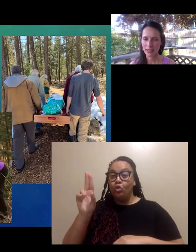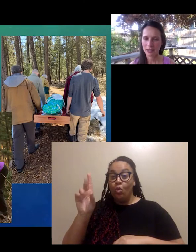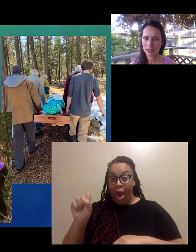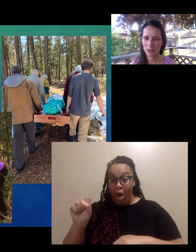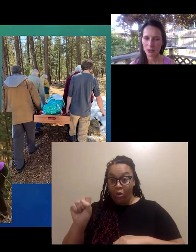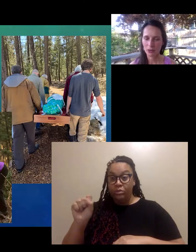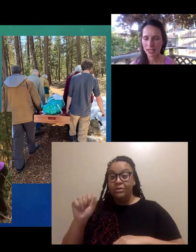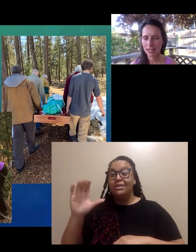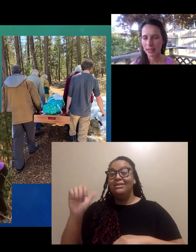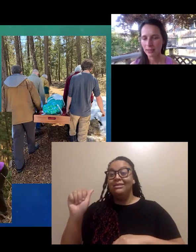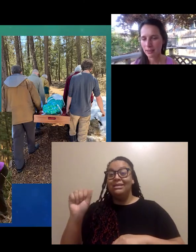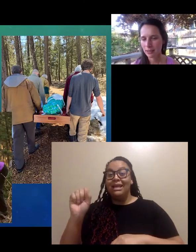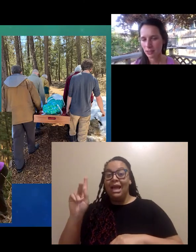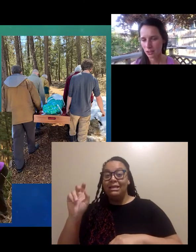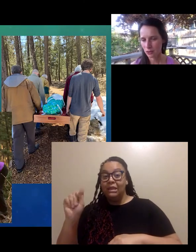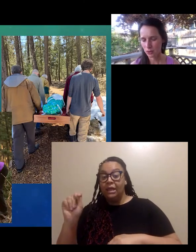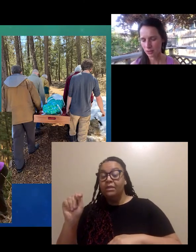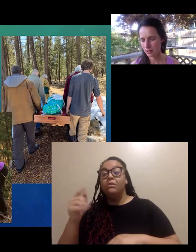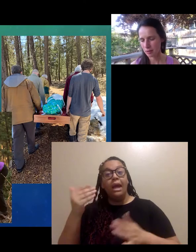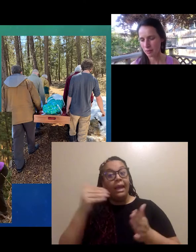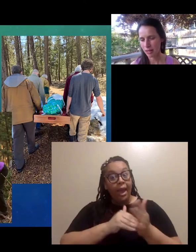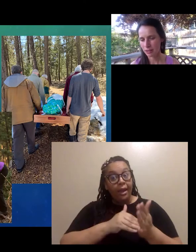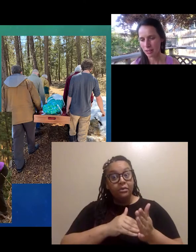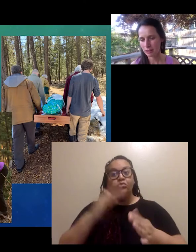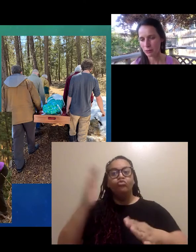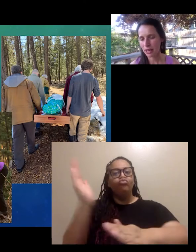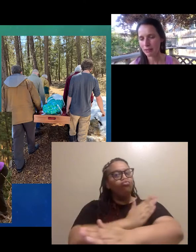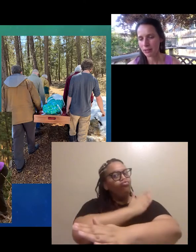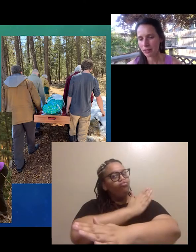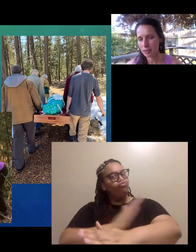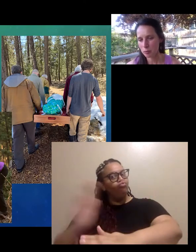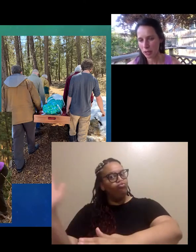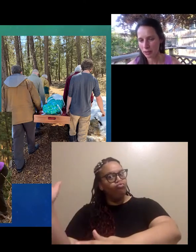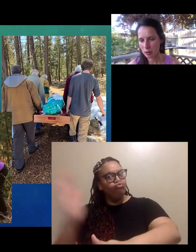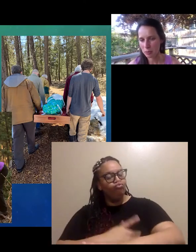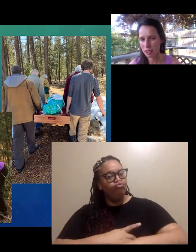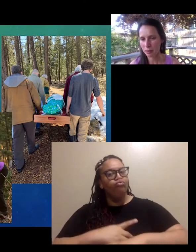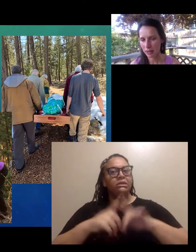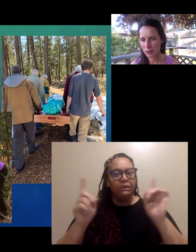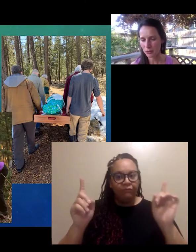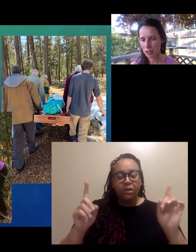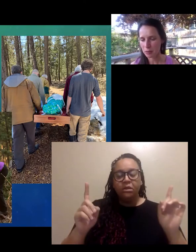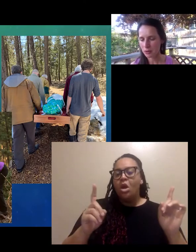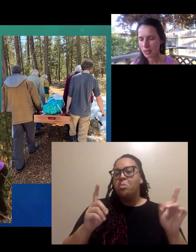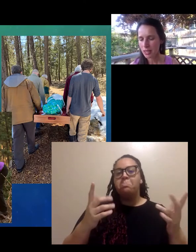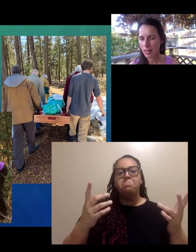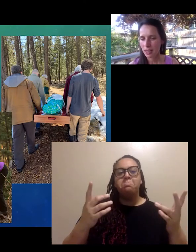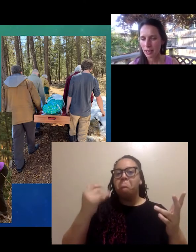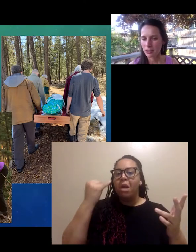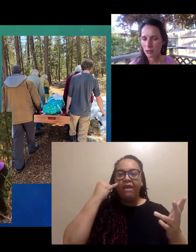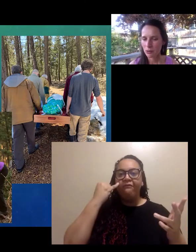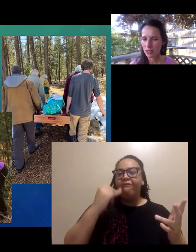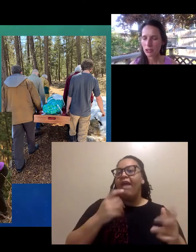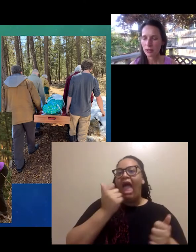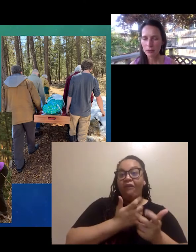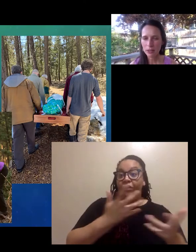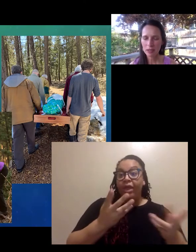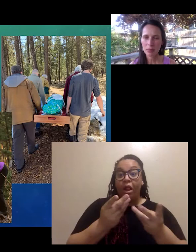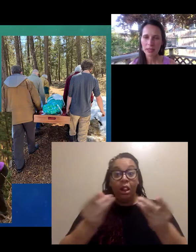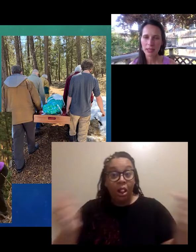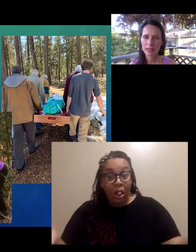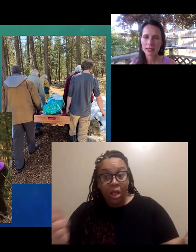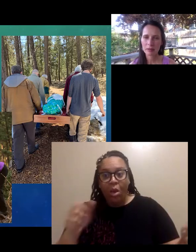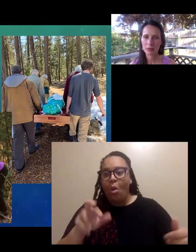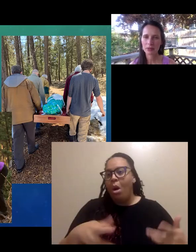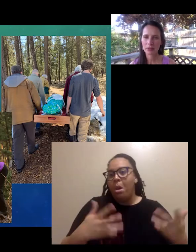greatly. And so again, it's just is a matter of whatever is buried being biodegradable. And so a shroud